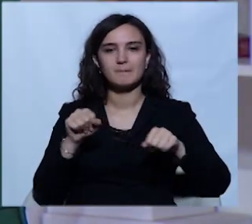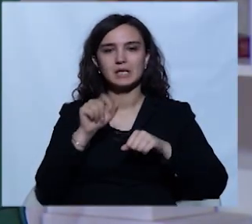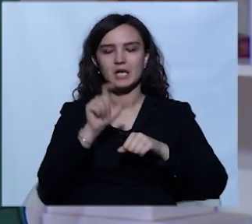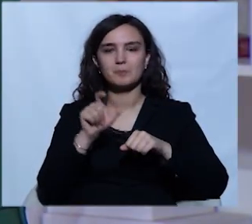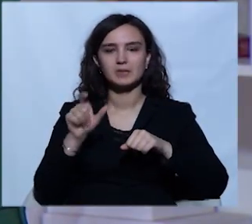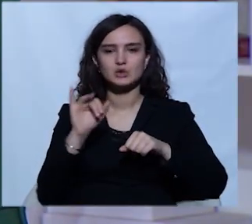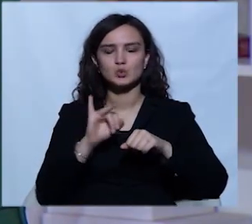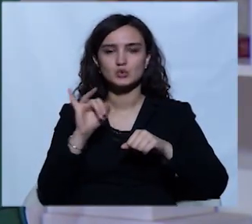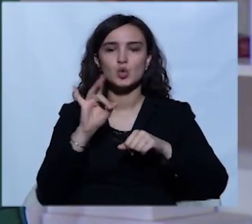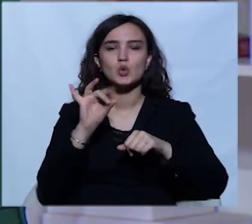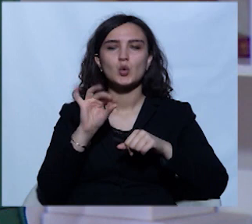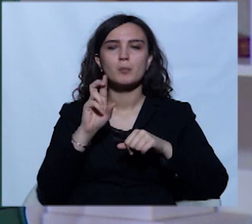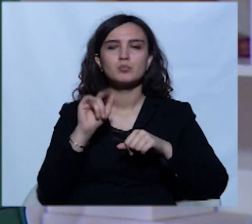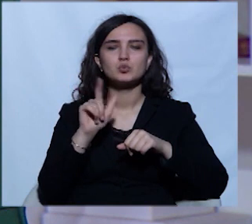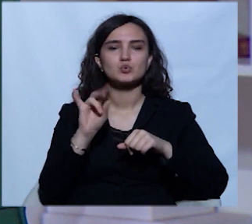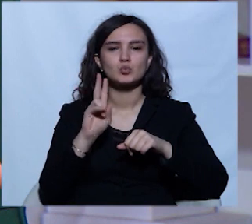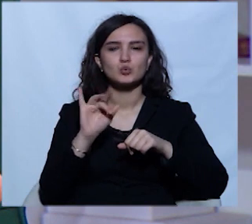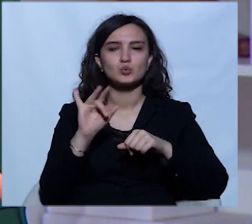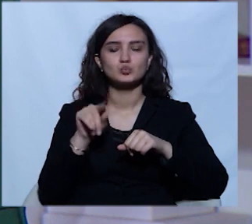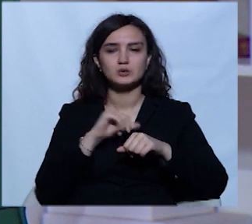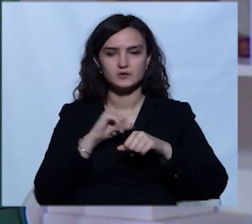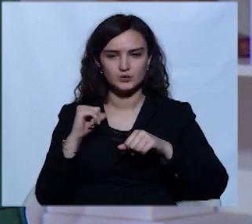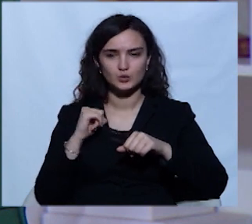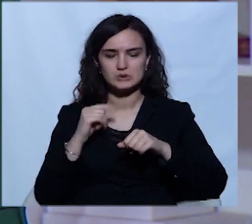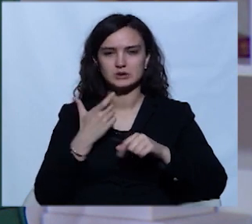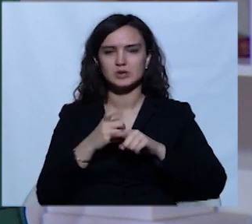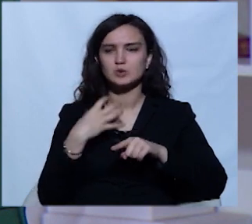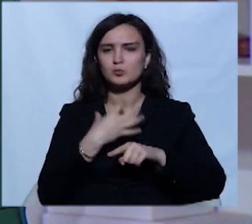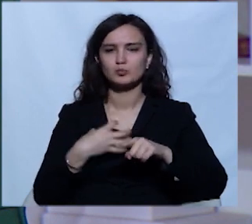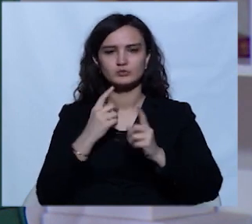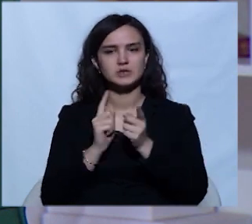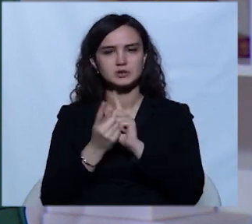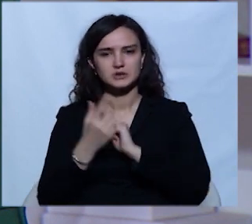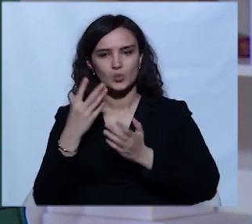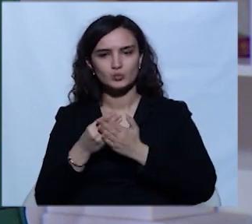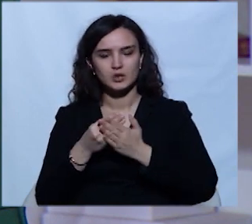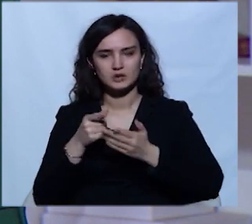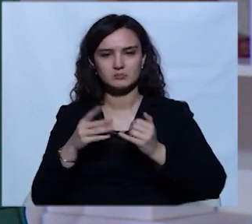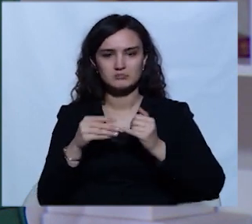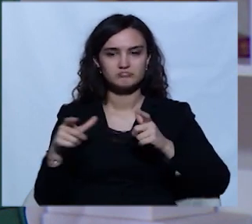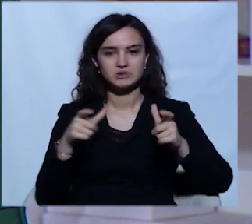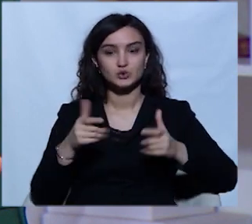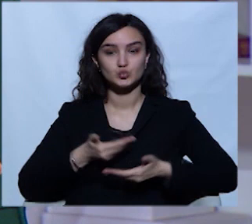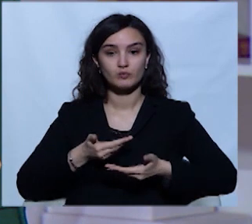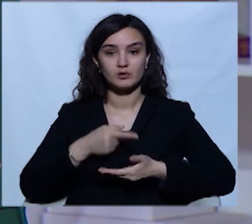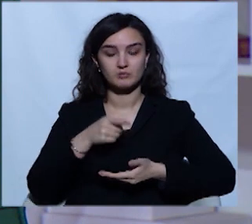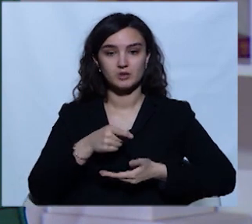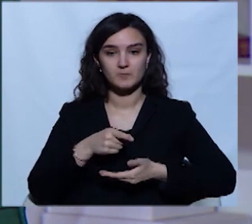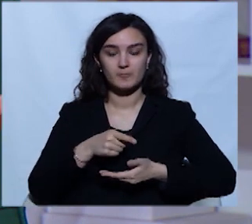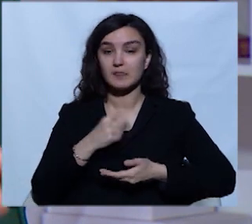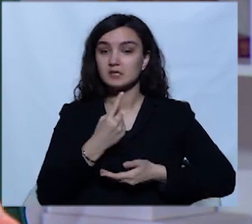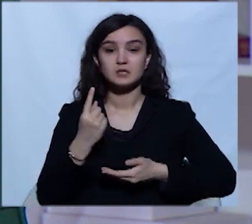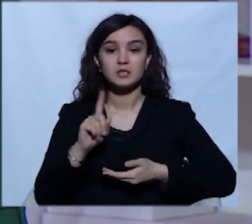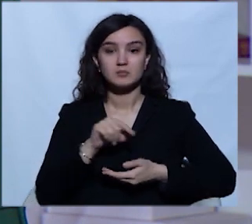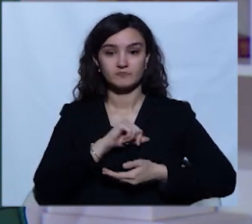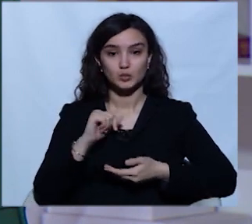story, Robinson Crusoe. He goes through some important changes on his time on the island. One of them is that